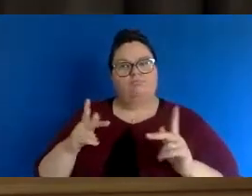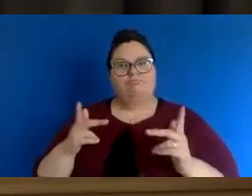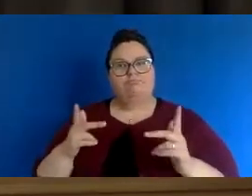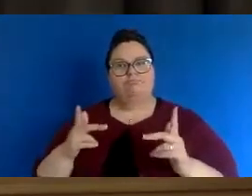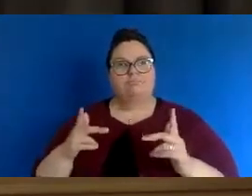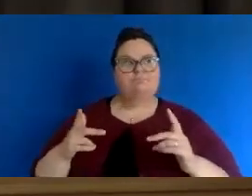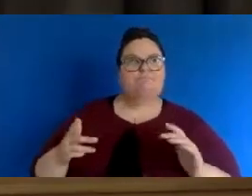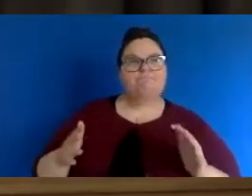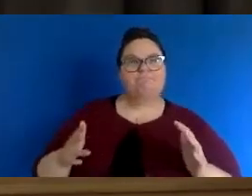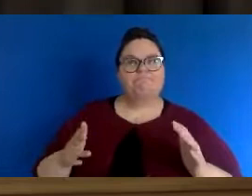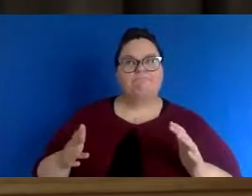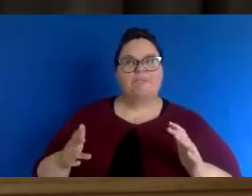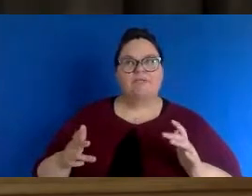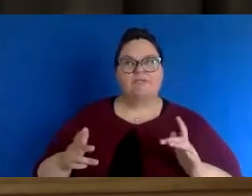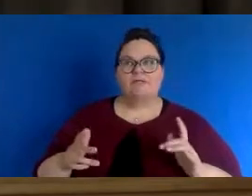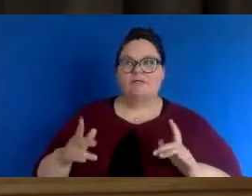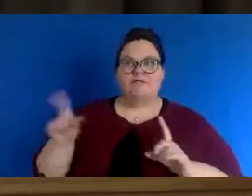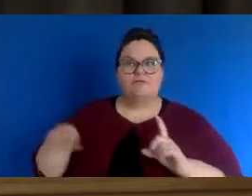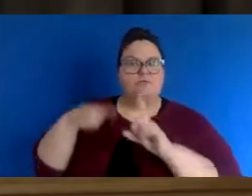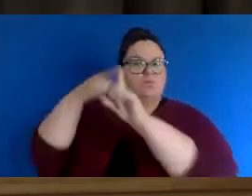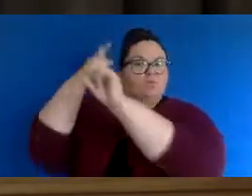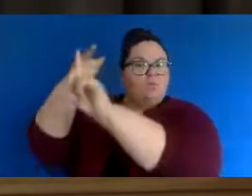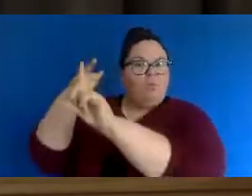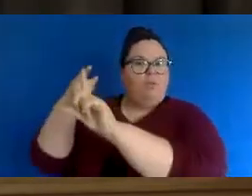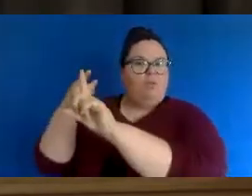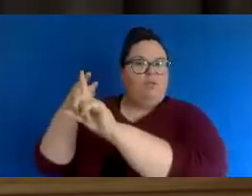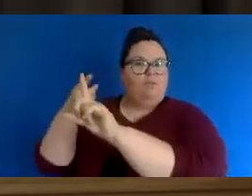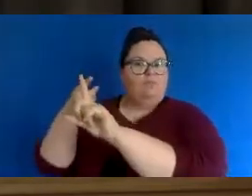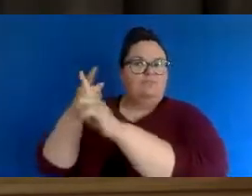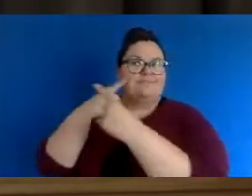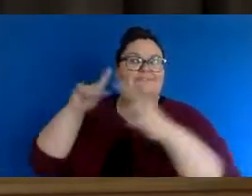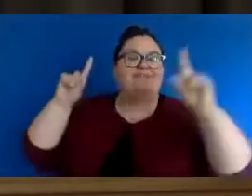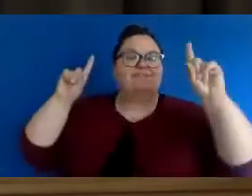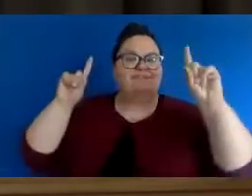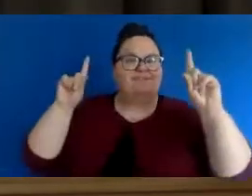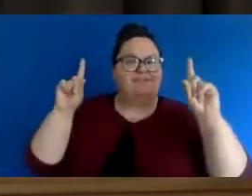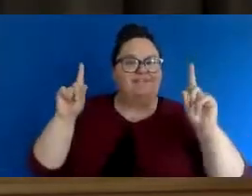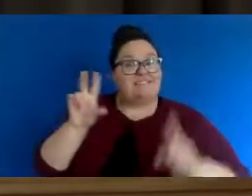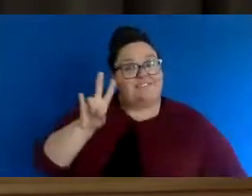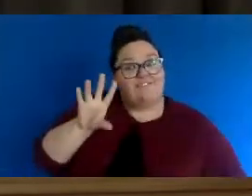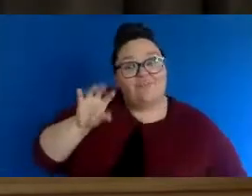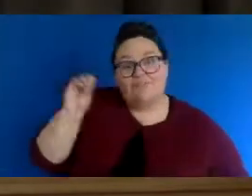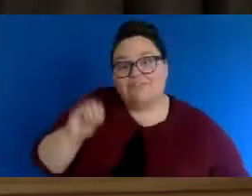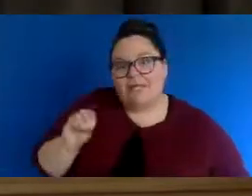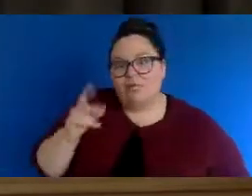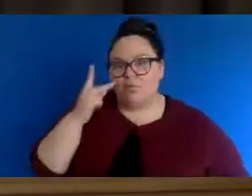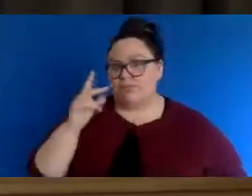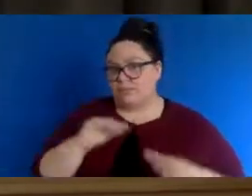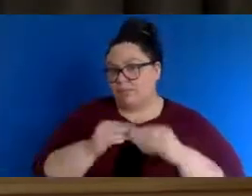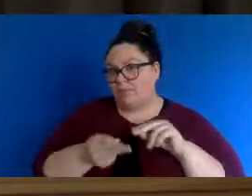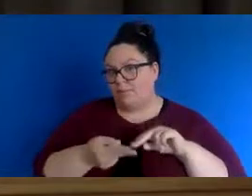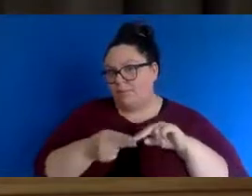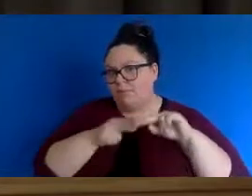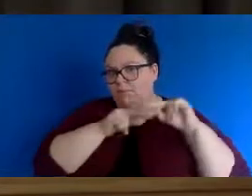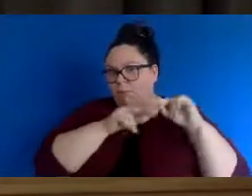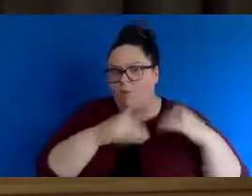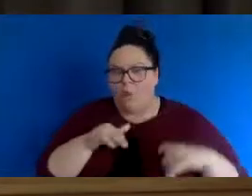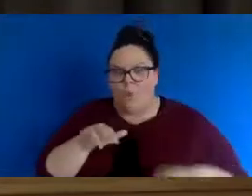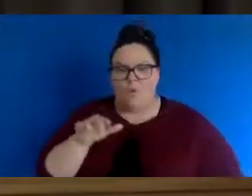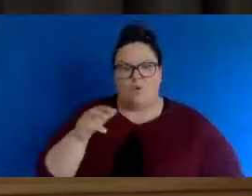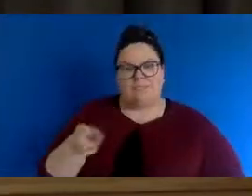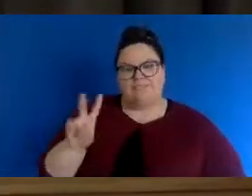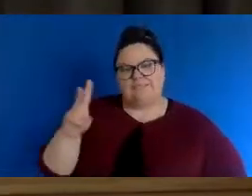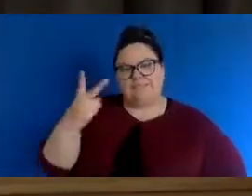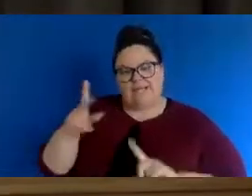always attain for the prize. And I think that seeing the numbers that we're seeing now and seeing how